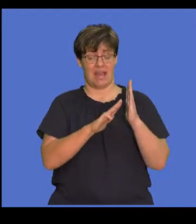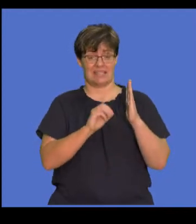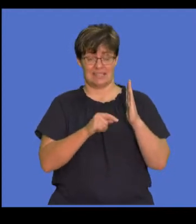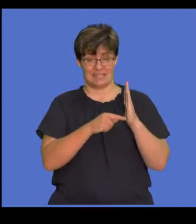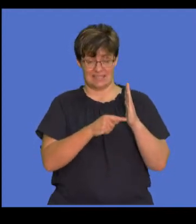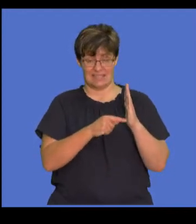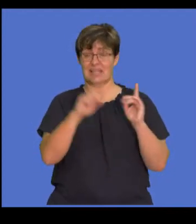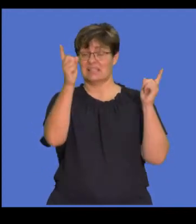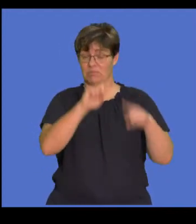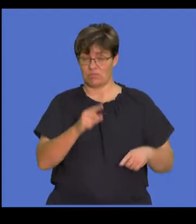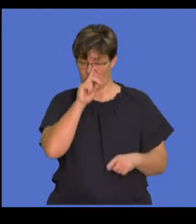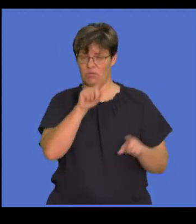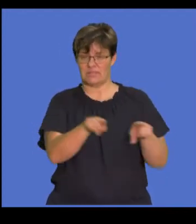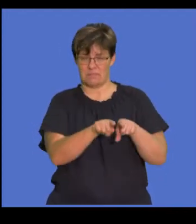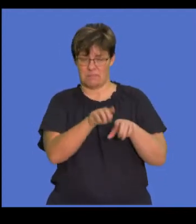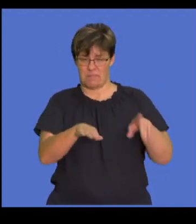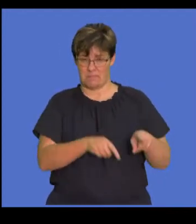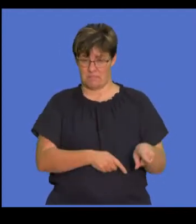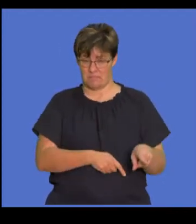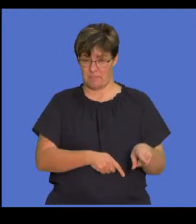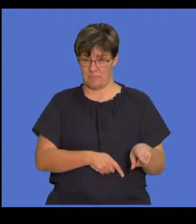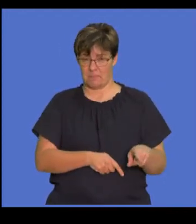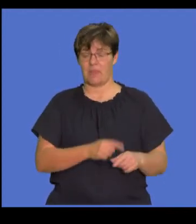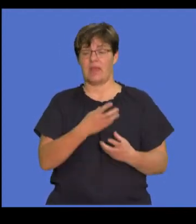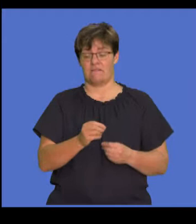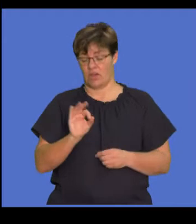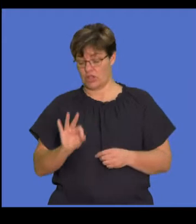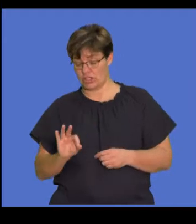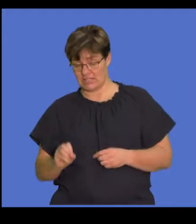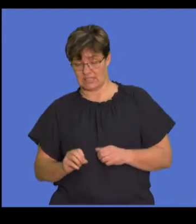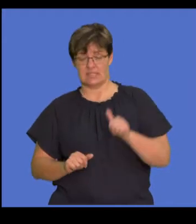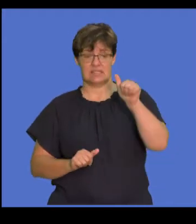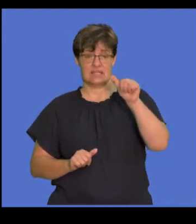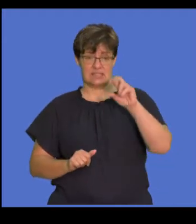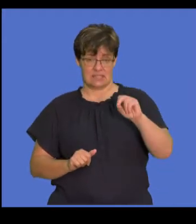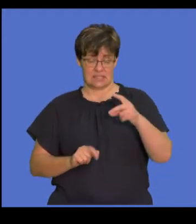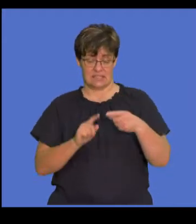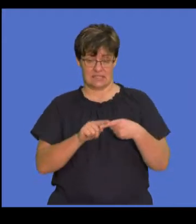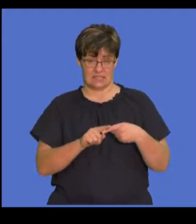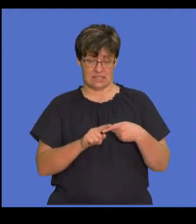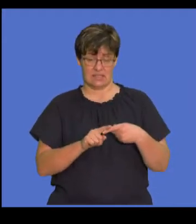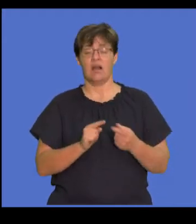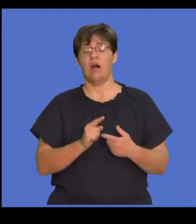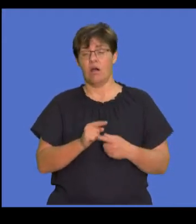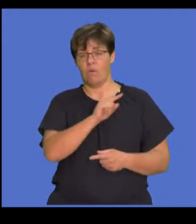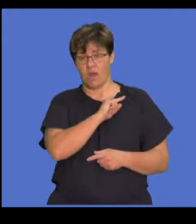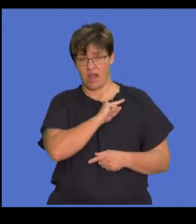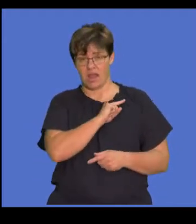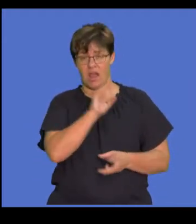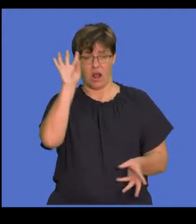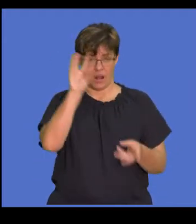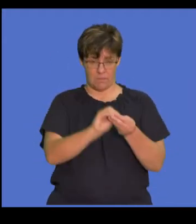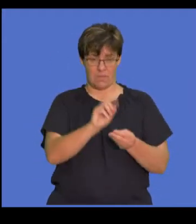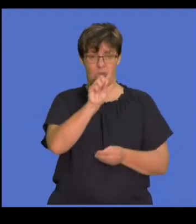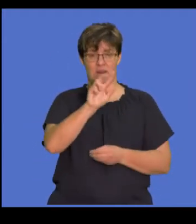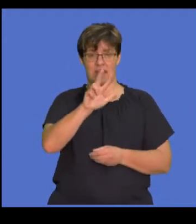angles, they look something like this. I have a 30 and a 60 degrees. Reason is, remember that they all need to add up